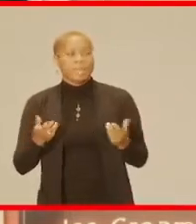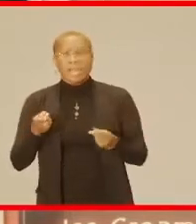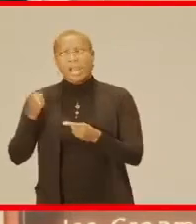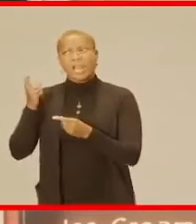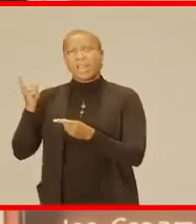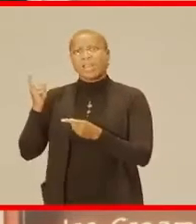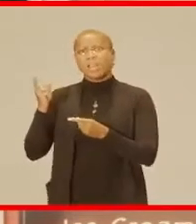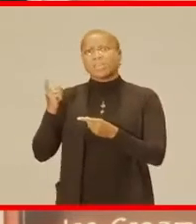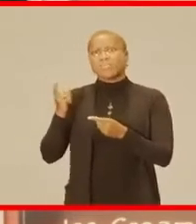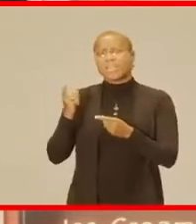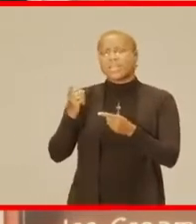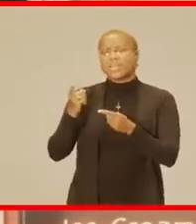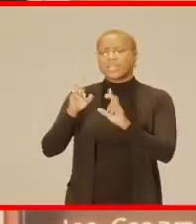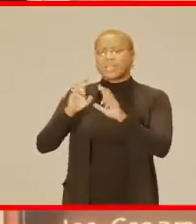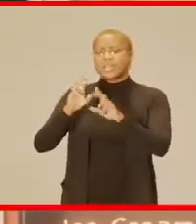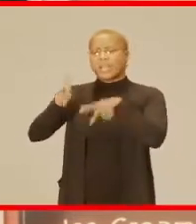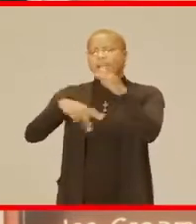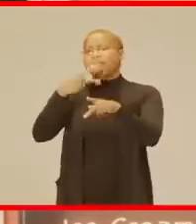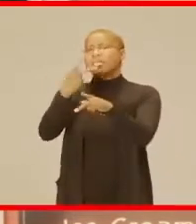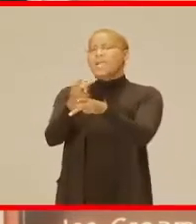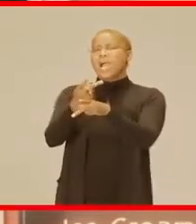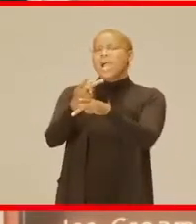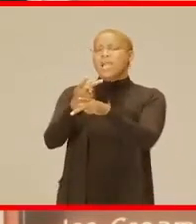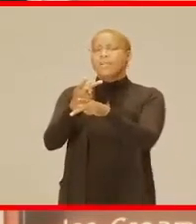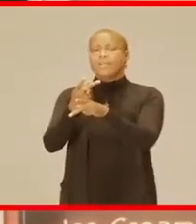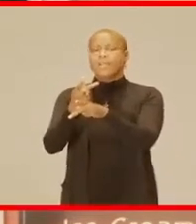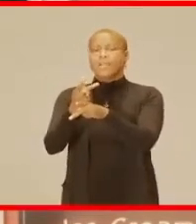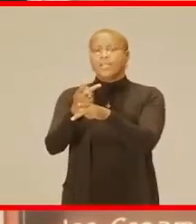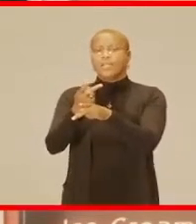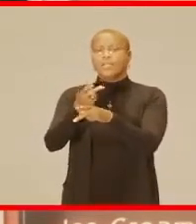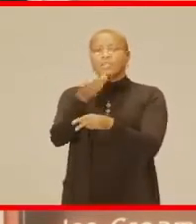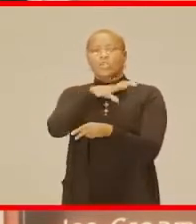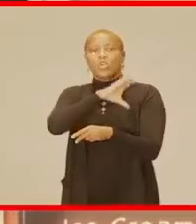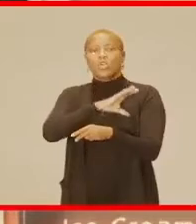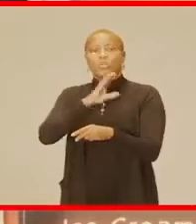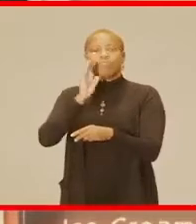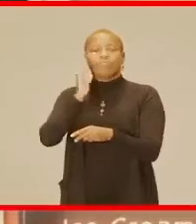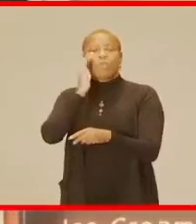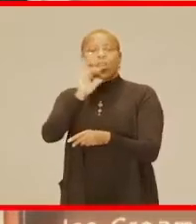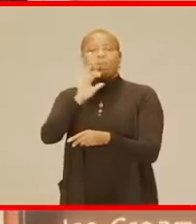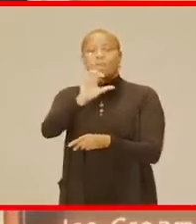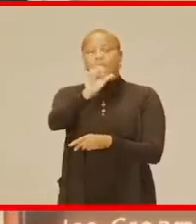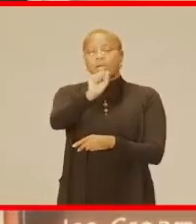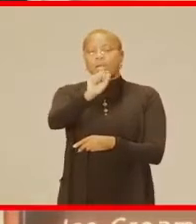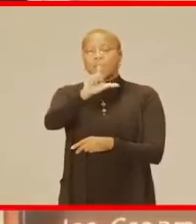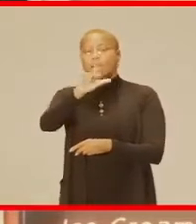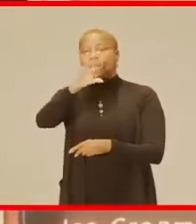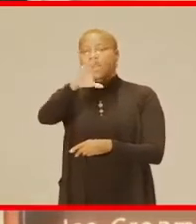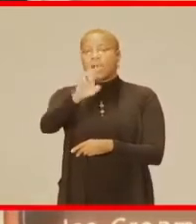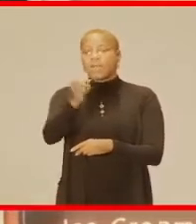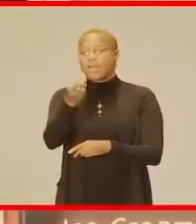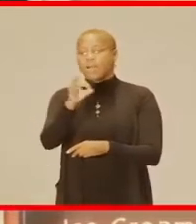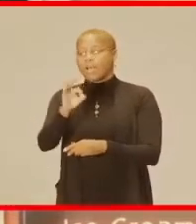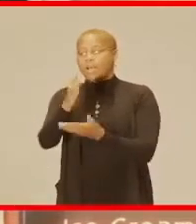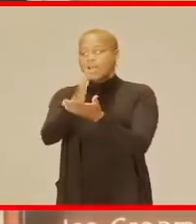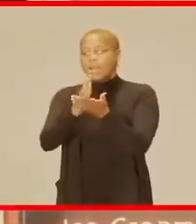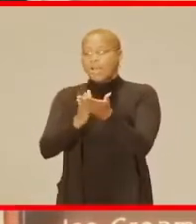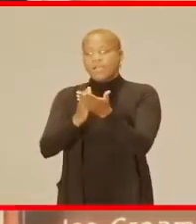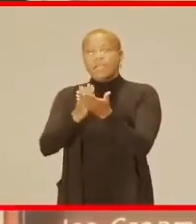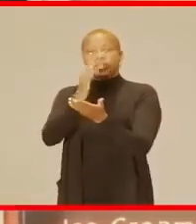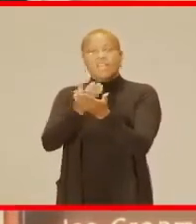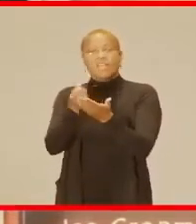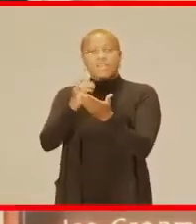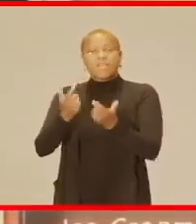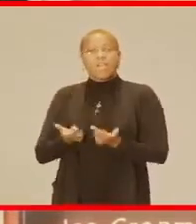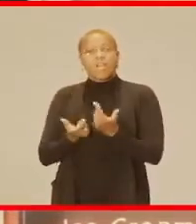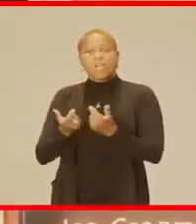a genre of anime known as slice of life. Most people think of anime, they think, the fantasy stuff, like Pokemon,